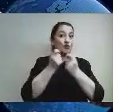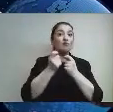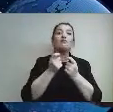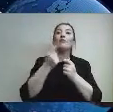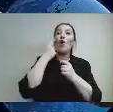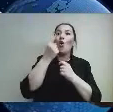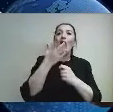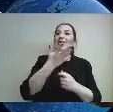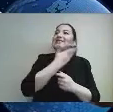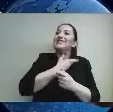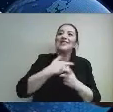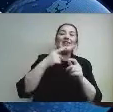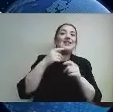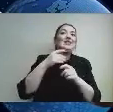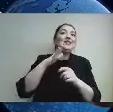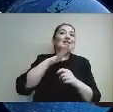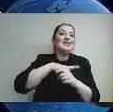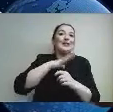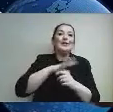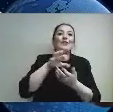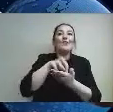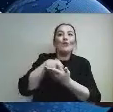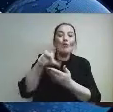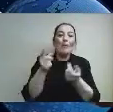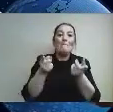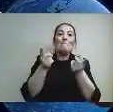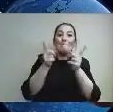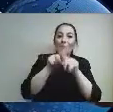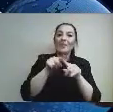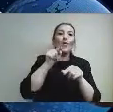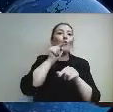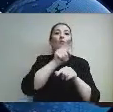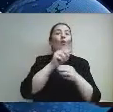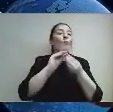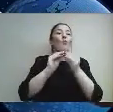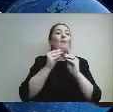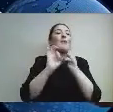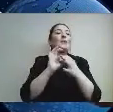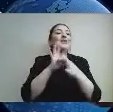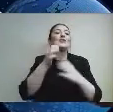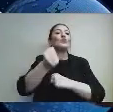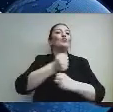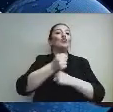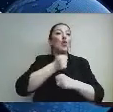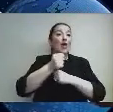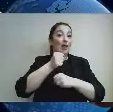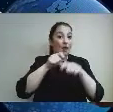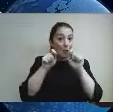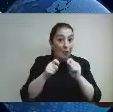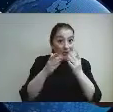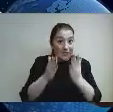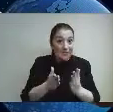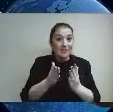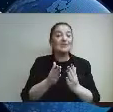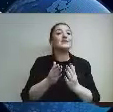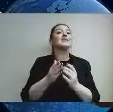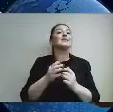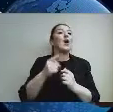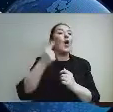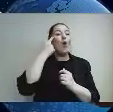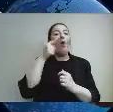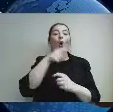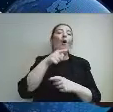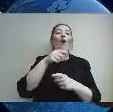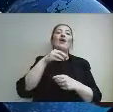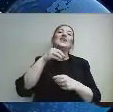of interest so that we can have an initiative against the climate change. And that's how we set